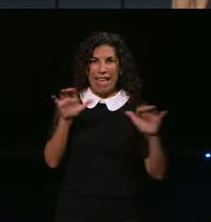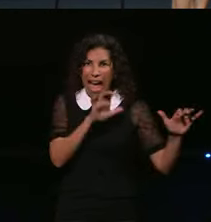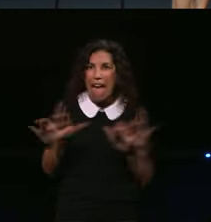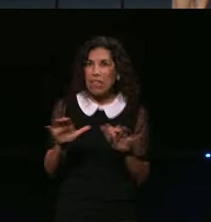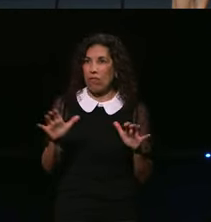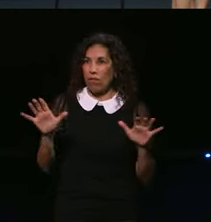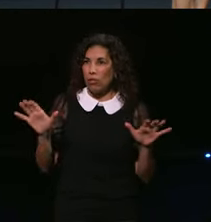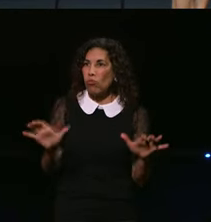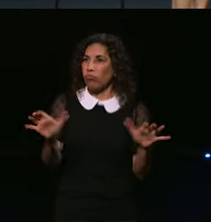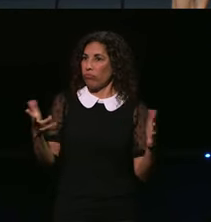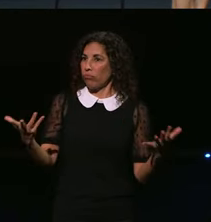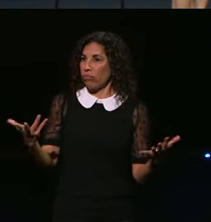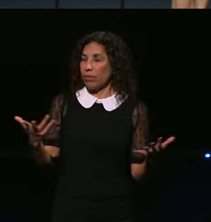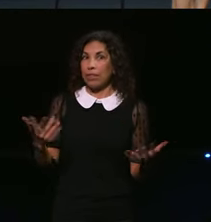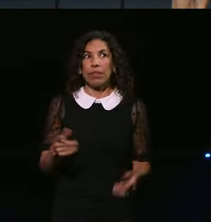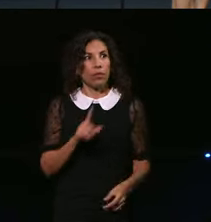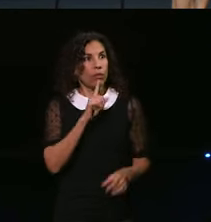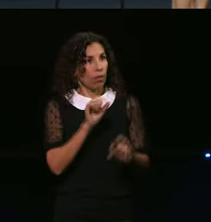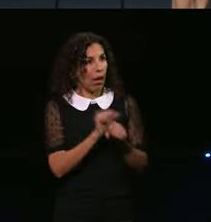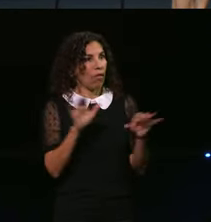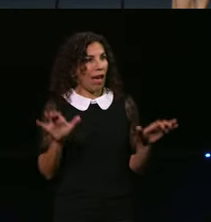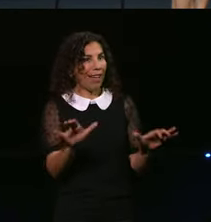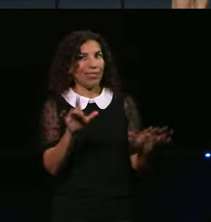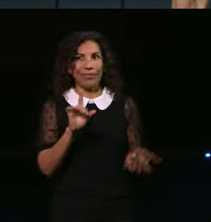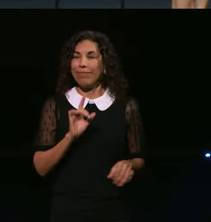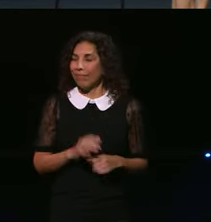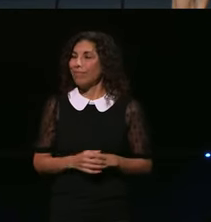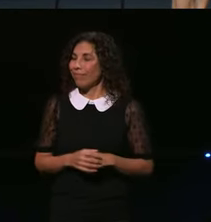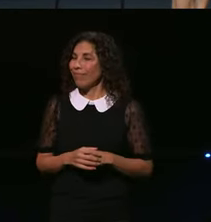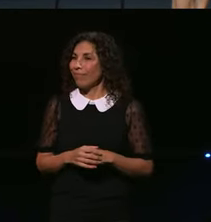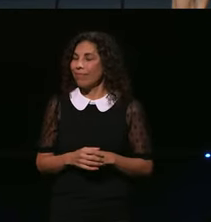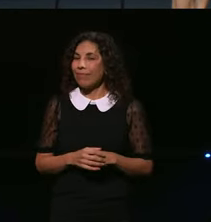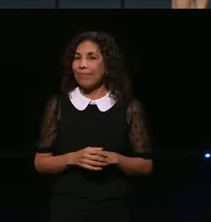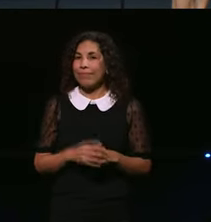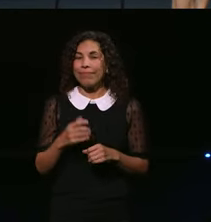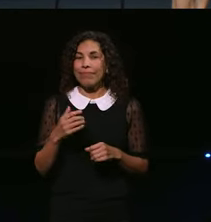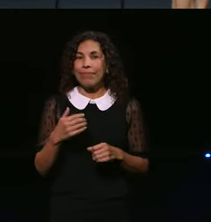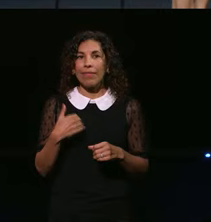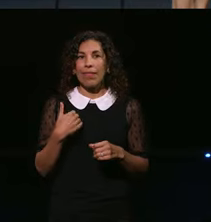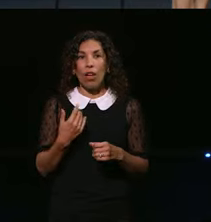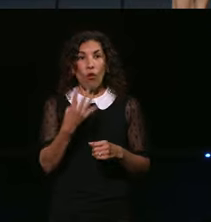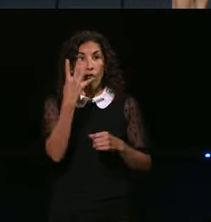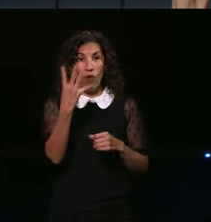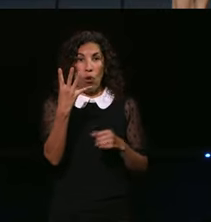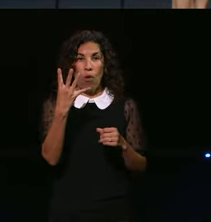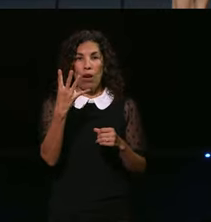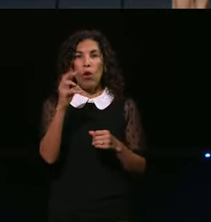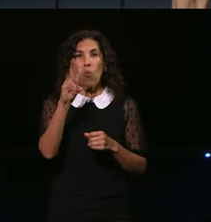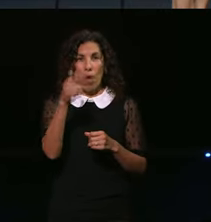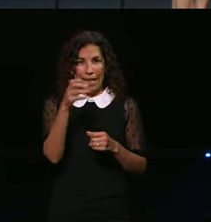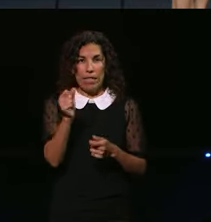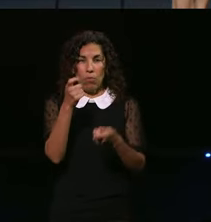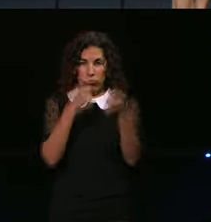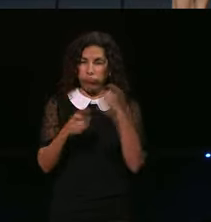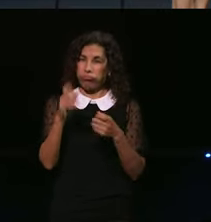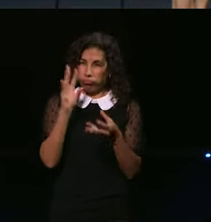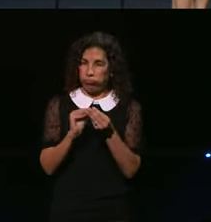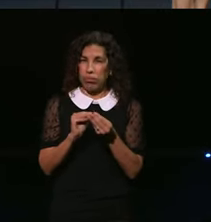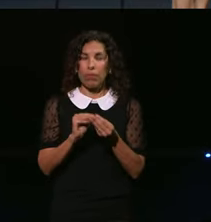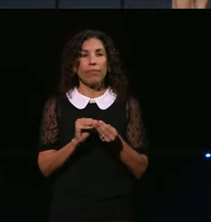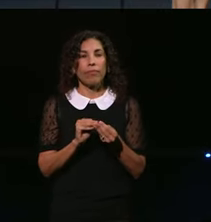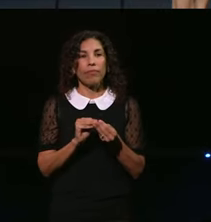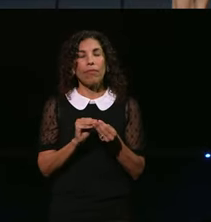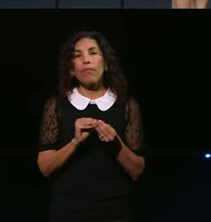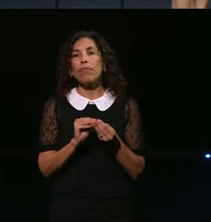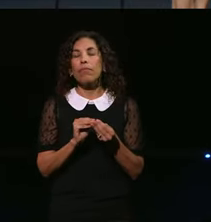that. There was a lot of action in that look for sure. I had 4 wigs total. I